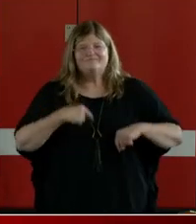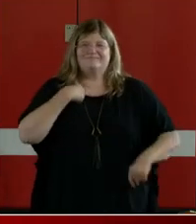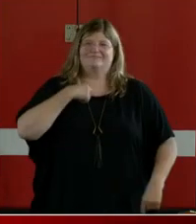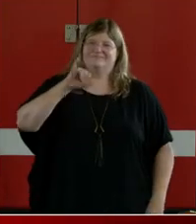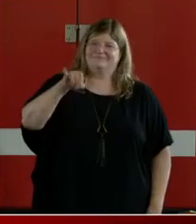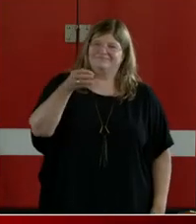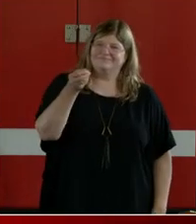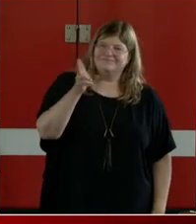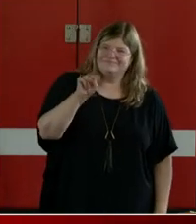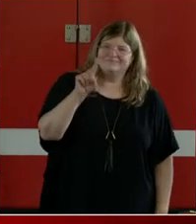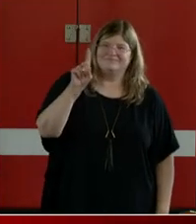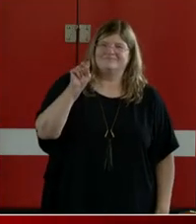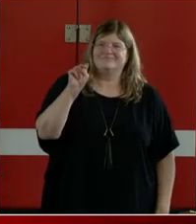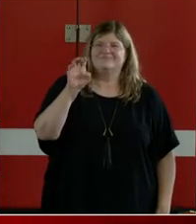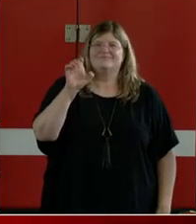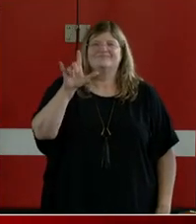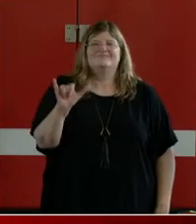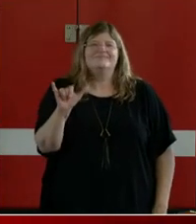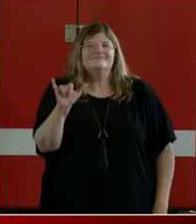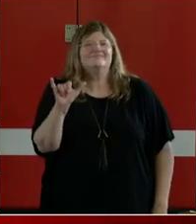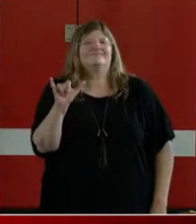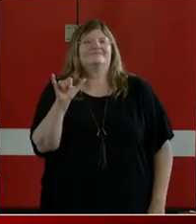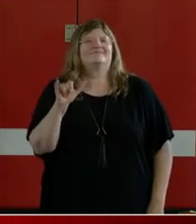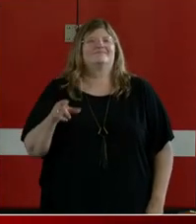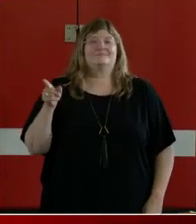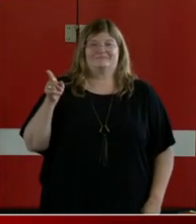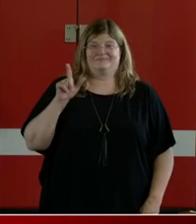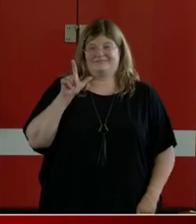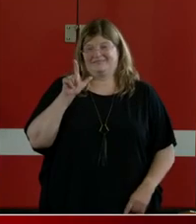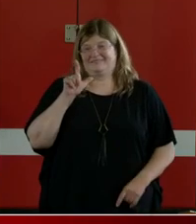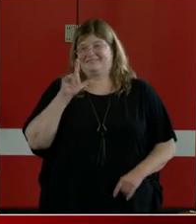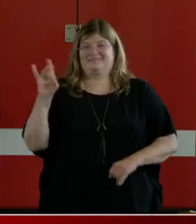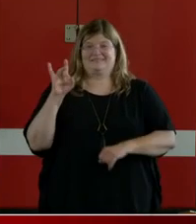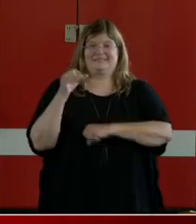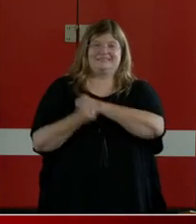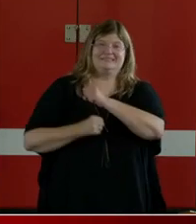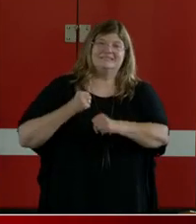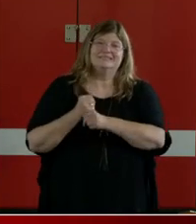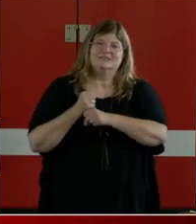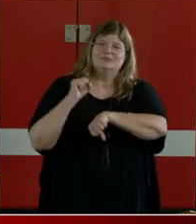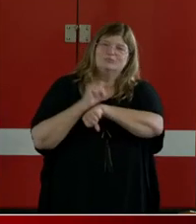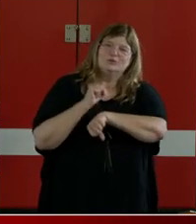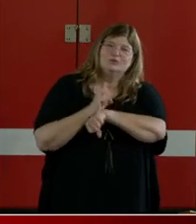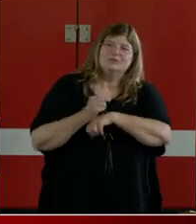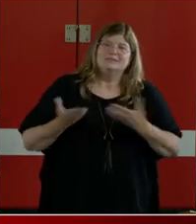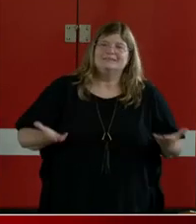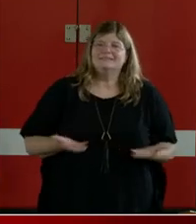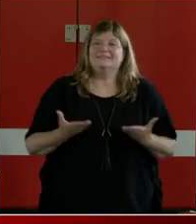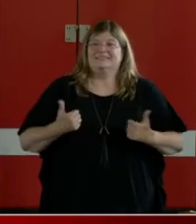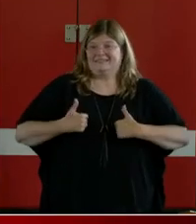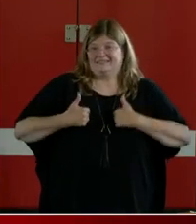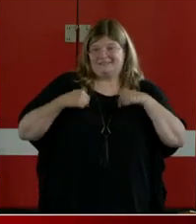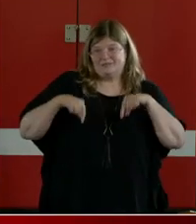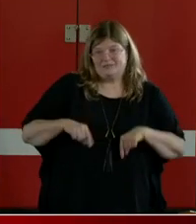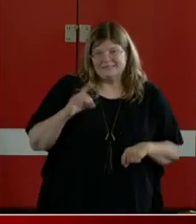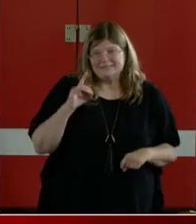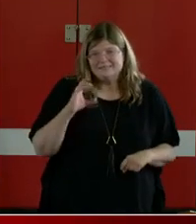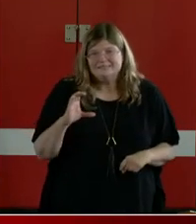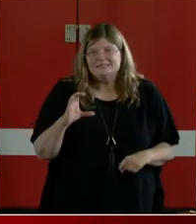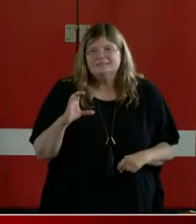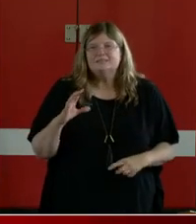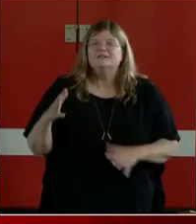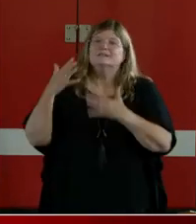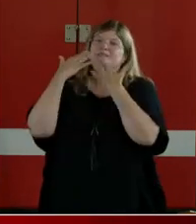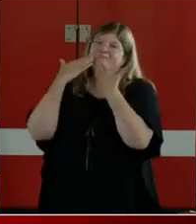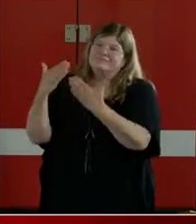28-year veteran of the Fire and EMS Department and a Ward 4 resident. I would like to start by thanking Chief Dean